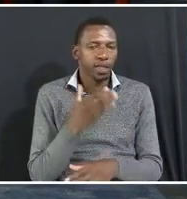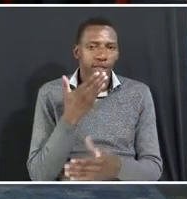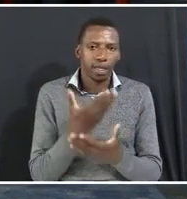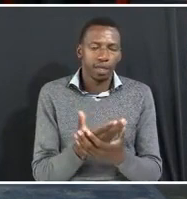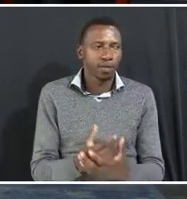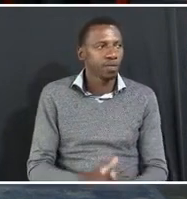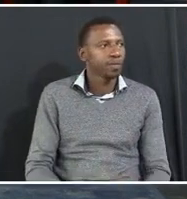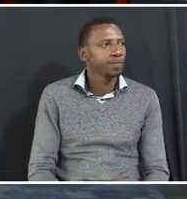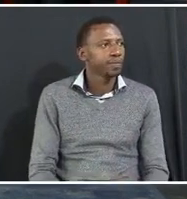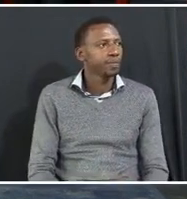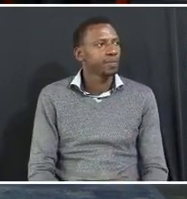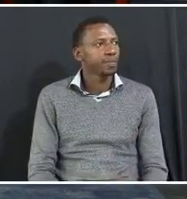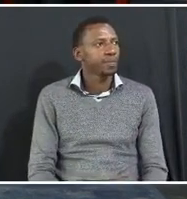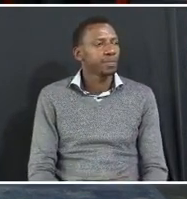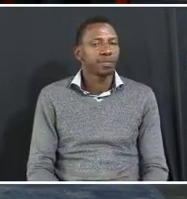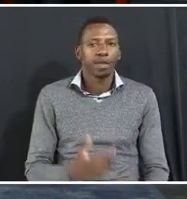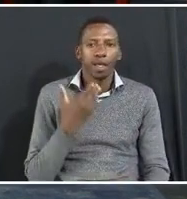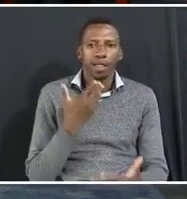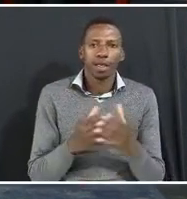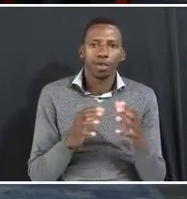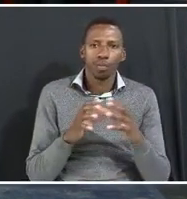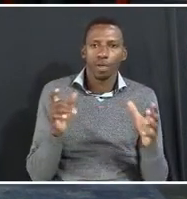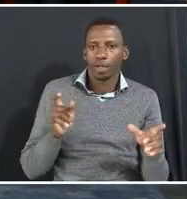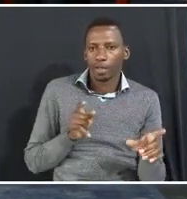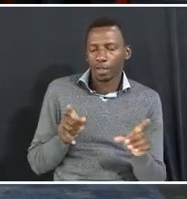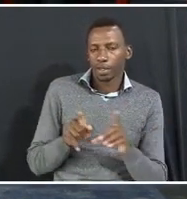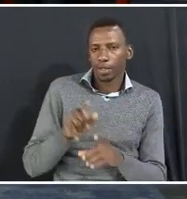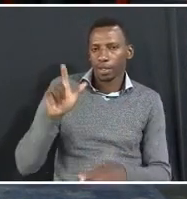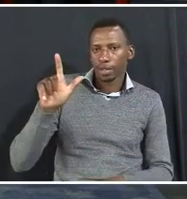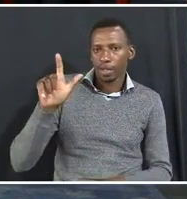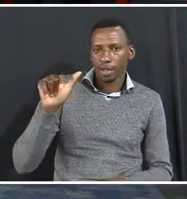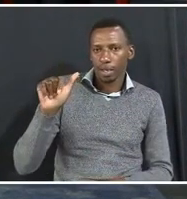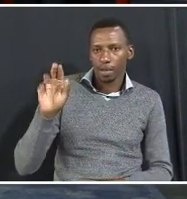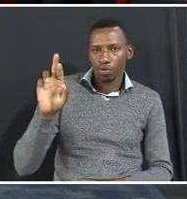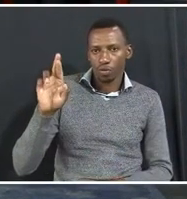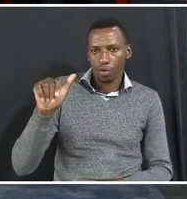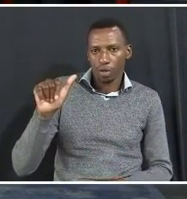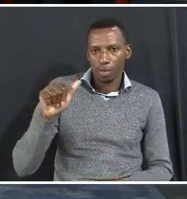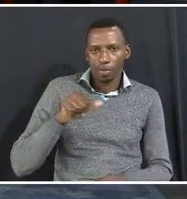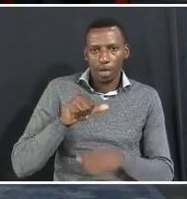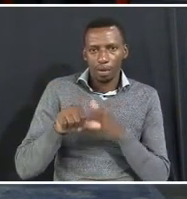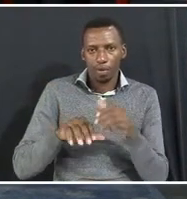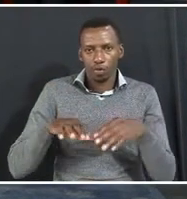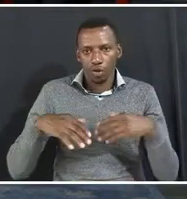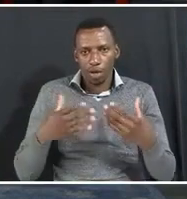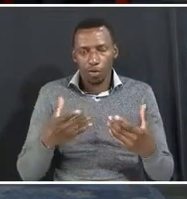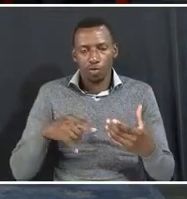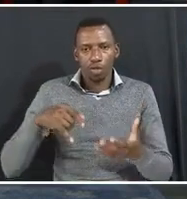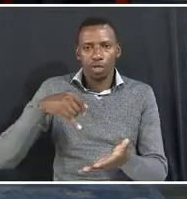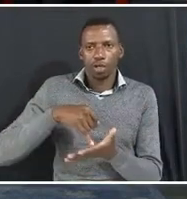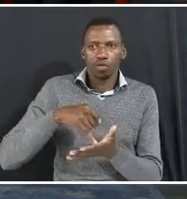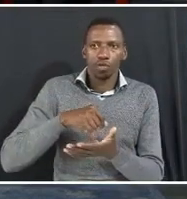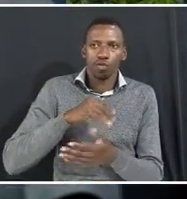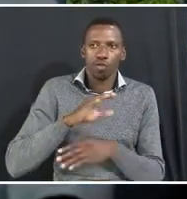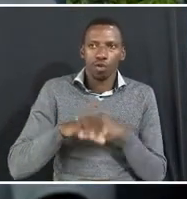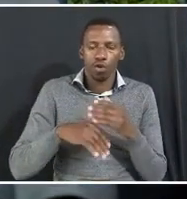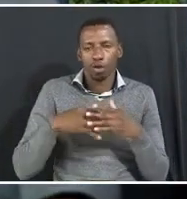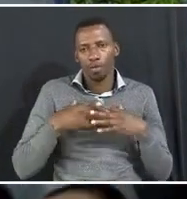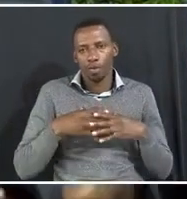you so much, Sister Nora, on how we basically involve everyone. This is from our